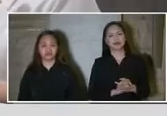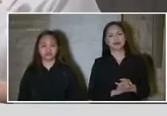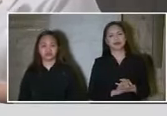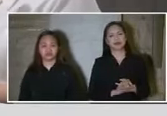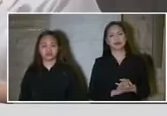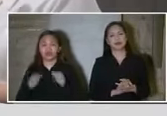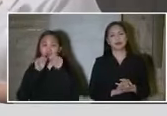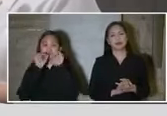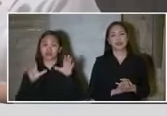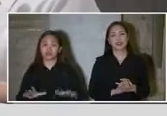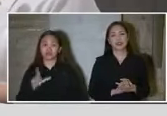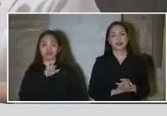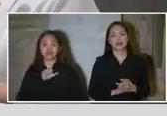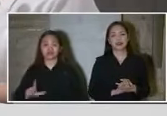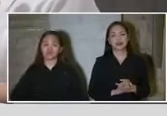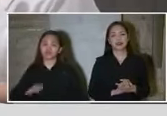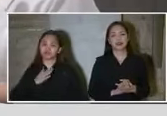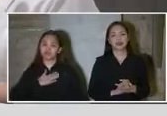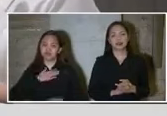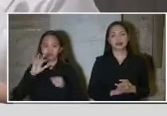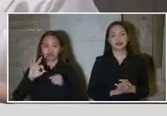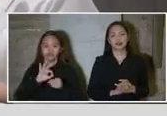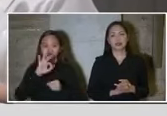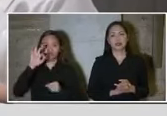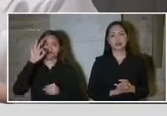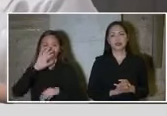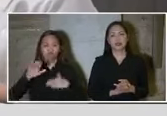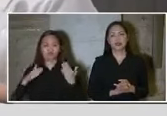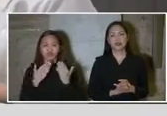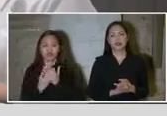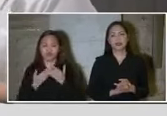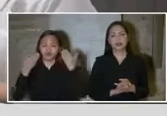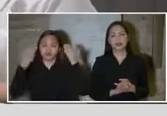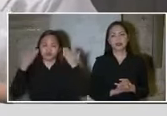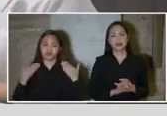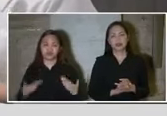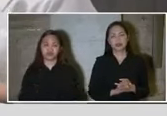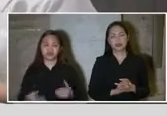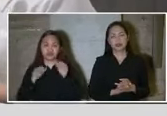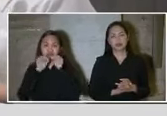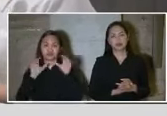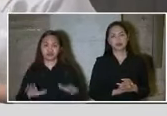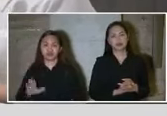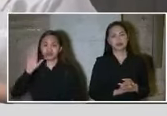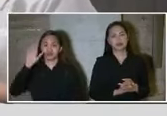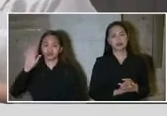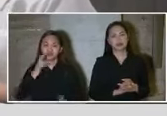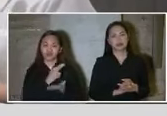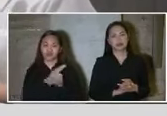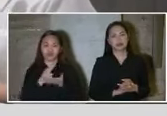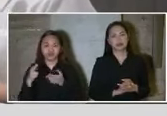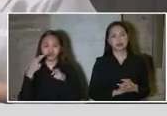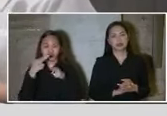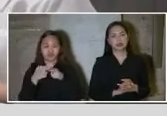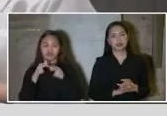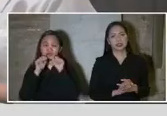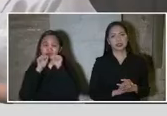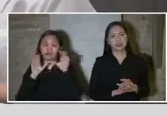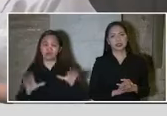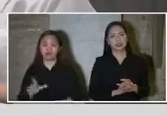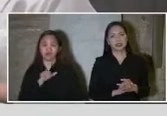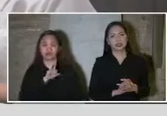Bless the Lord, O my soul, and all my being. Bless his holy name. Bless the Lord,